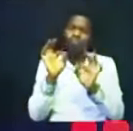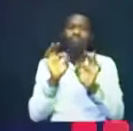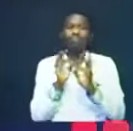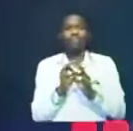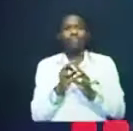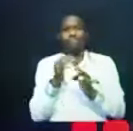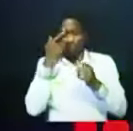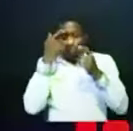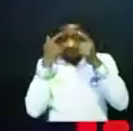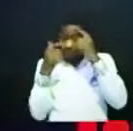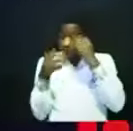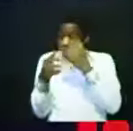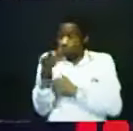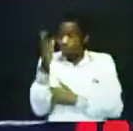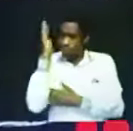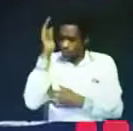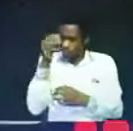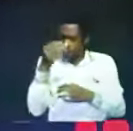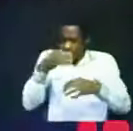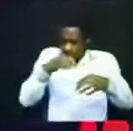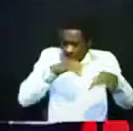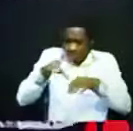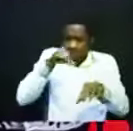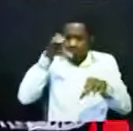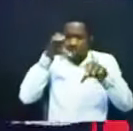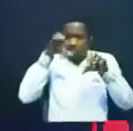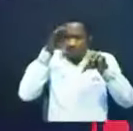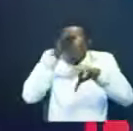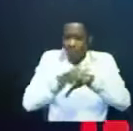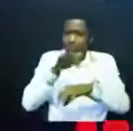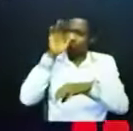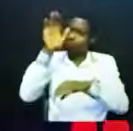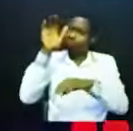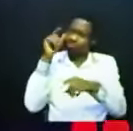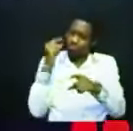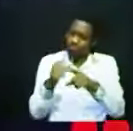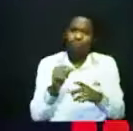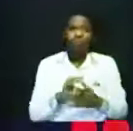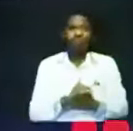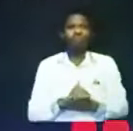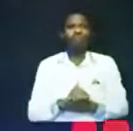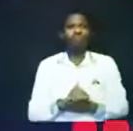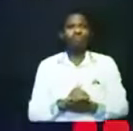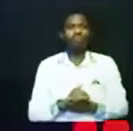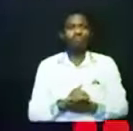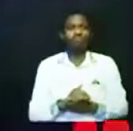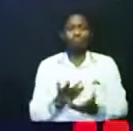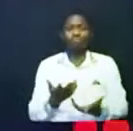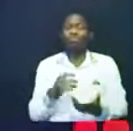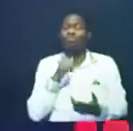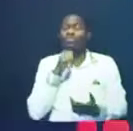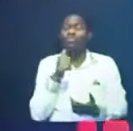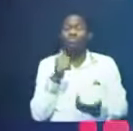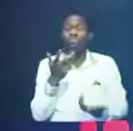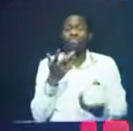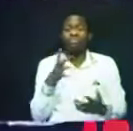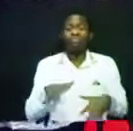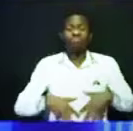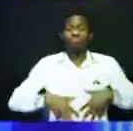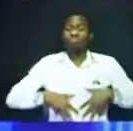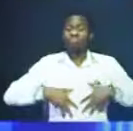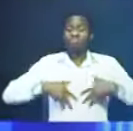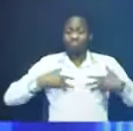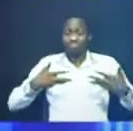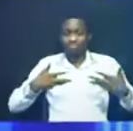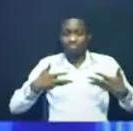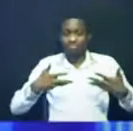only act upon his word. I'm not saying positive confession.